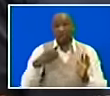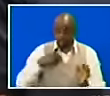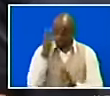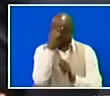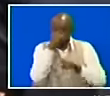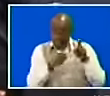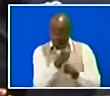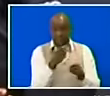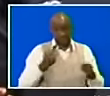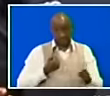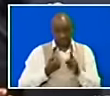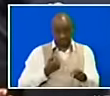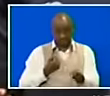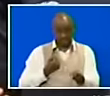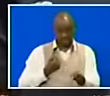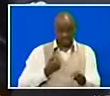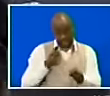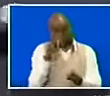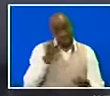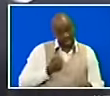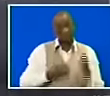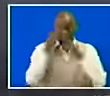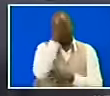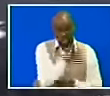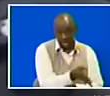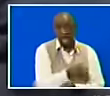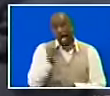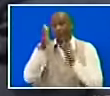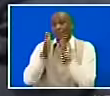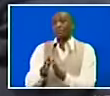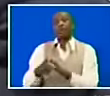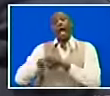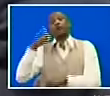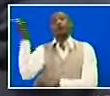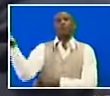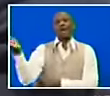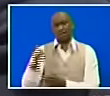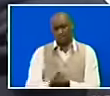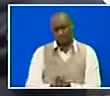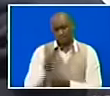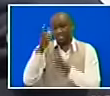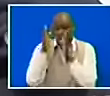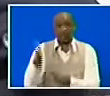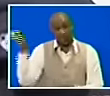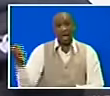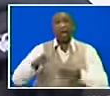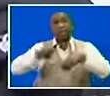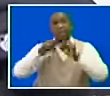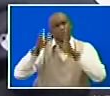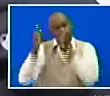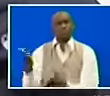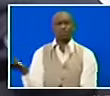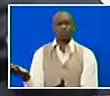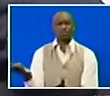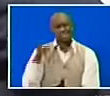year. As we have seen, we have a second year, and then somebody, we have a rumor that the car was with her is a potapota car.